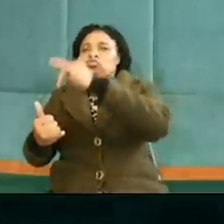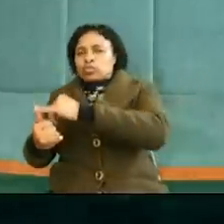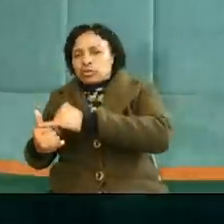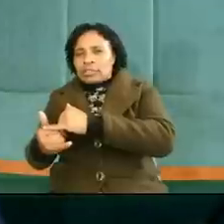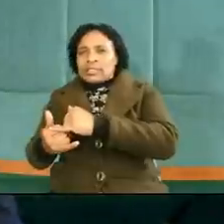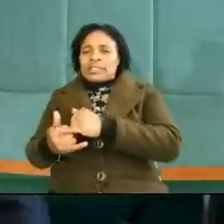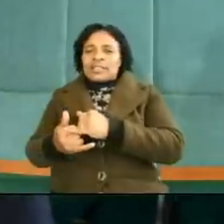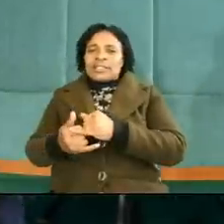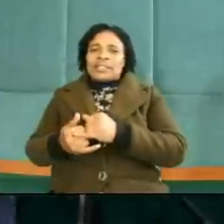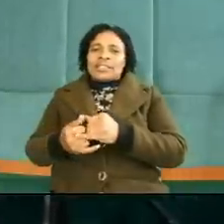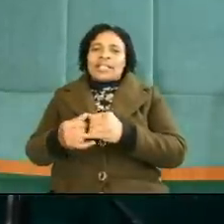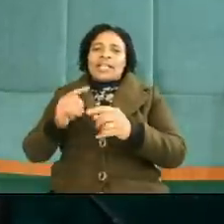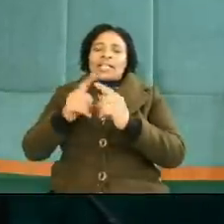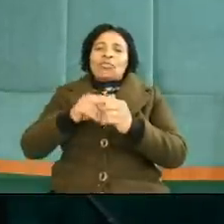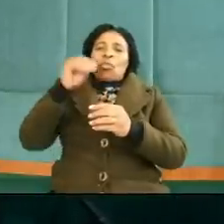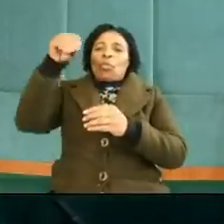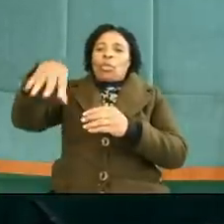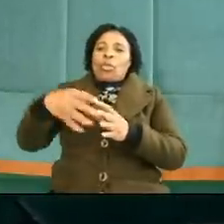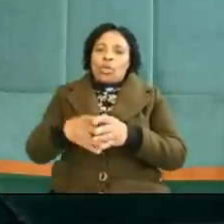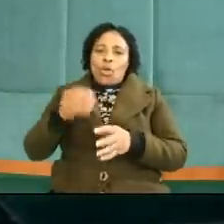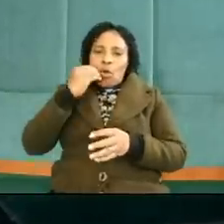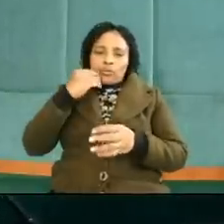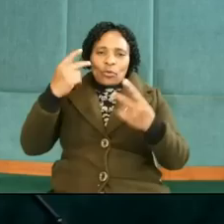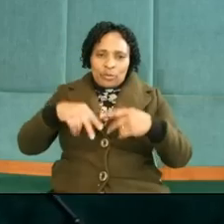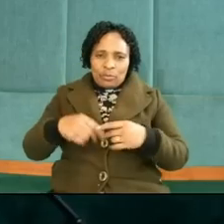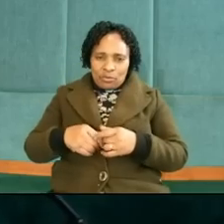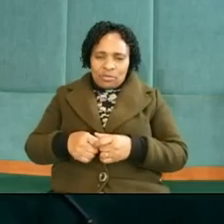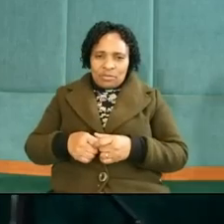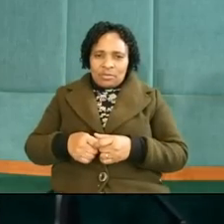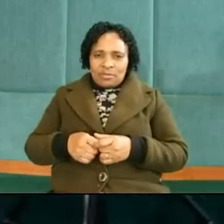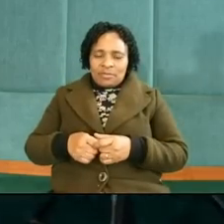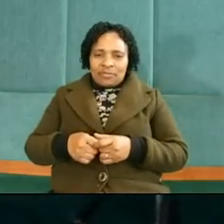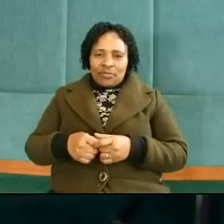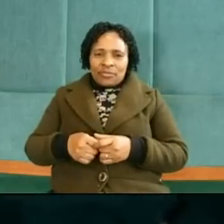head and drop the word in the homes of the people.